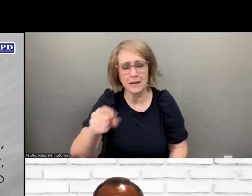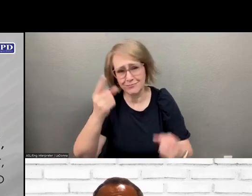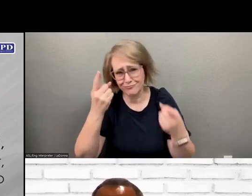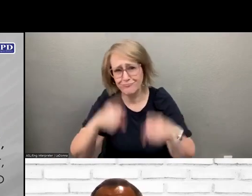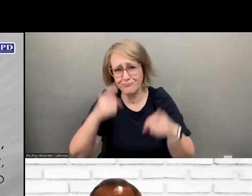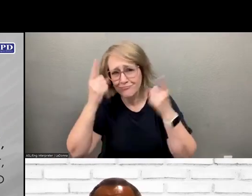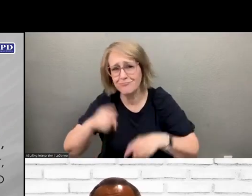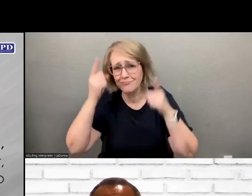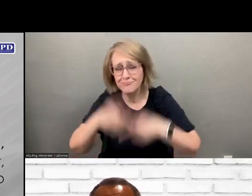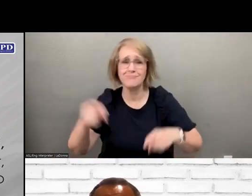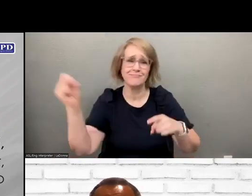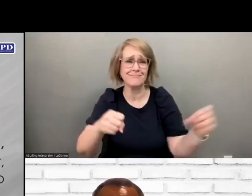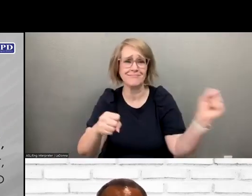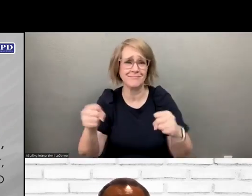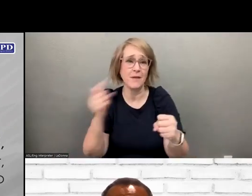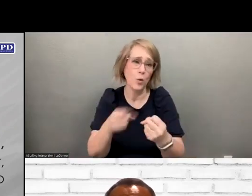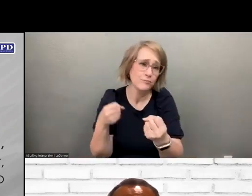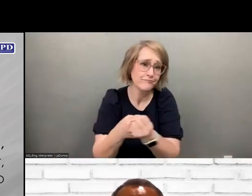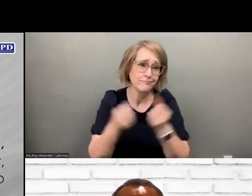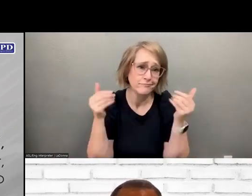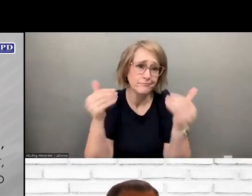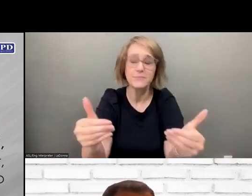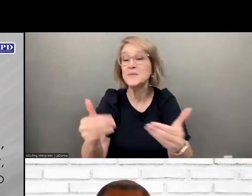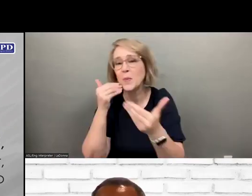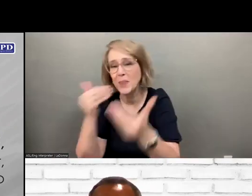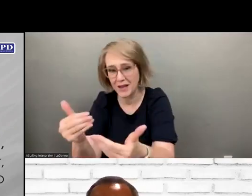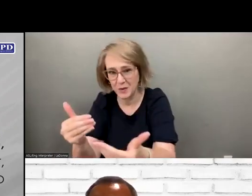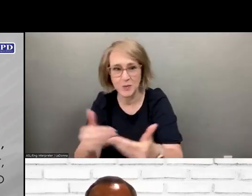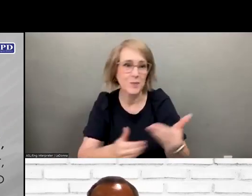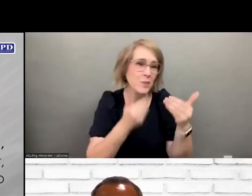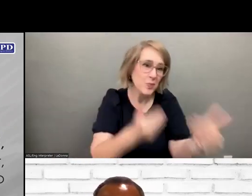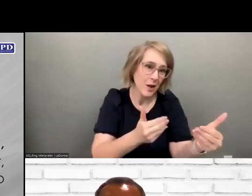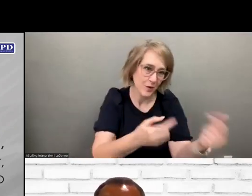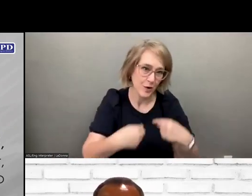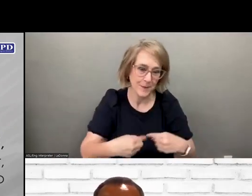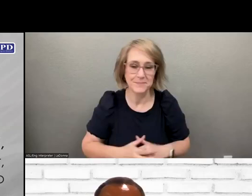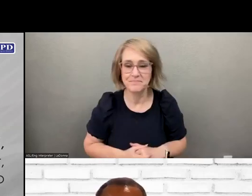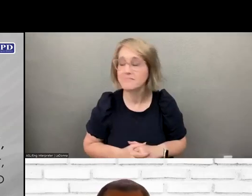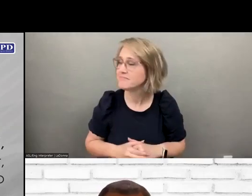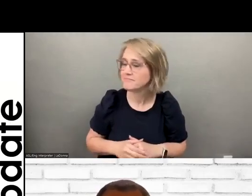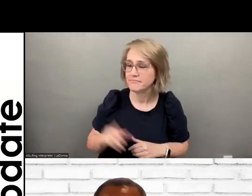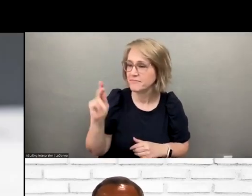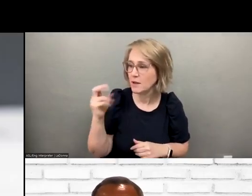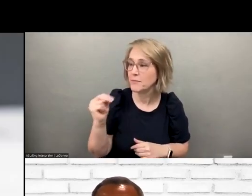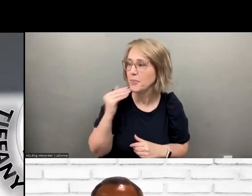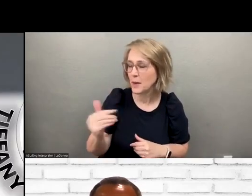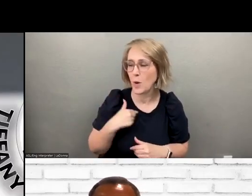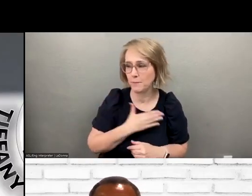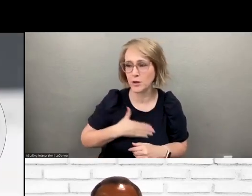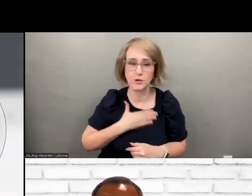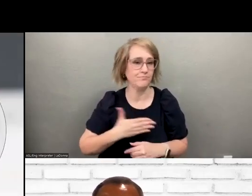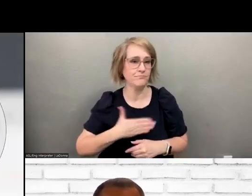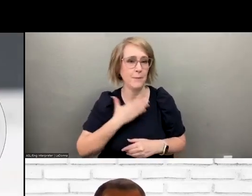yet more progressive movement. So thank you again, Brian. And thank you for coming on board. Thank you. I appreciate it. And I'll happily share